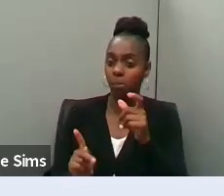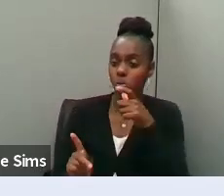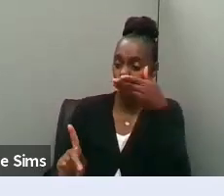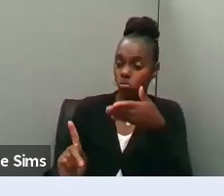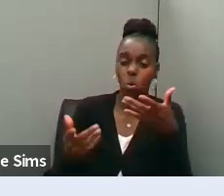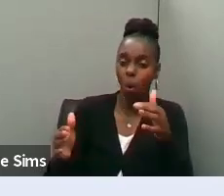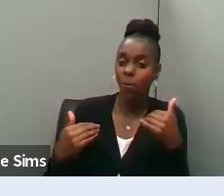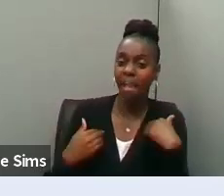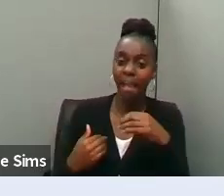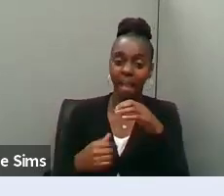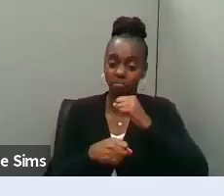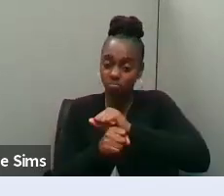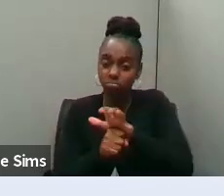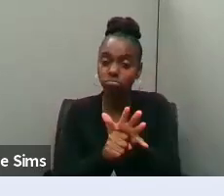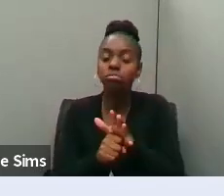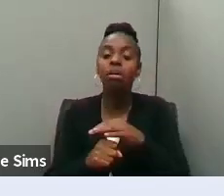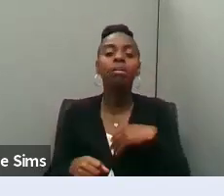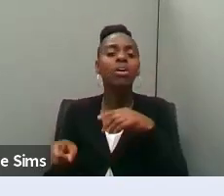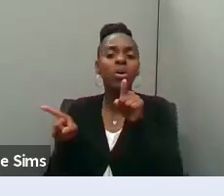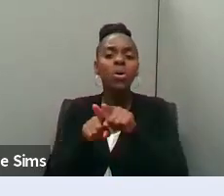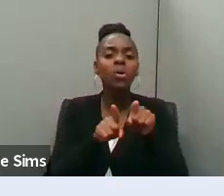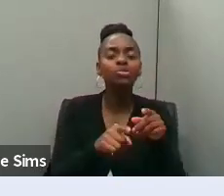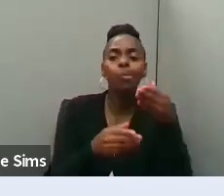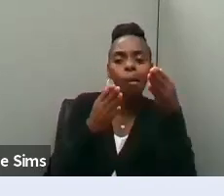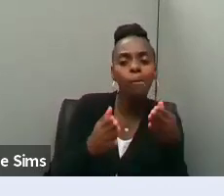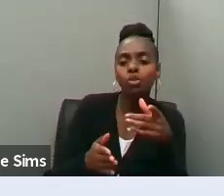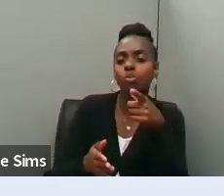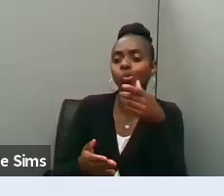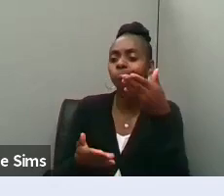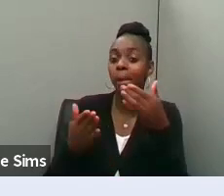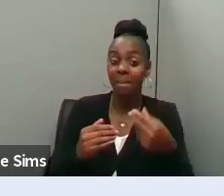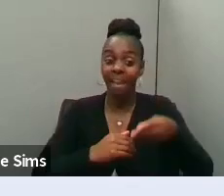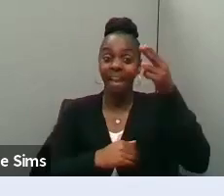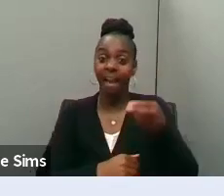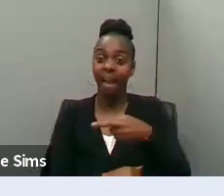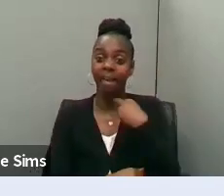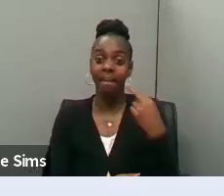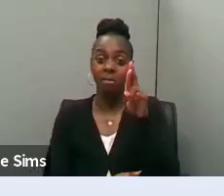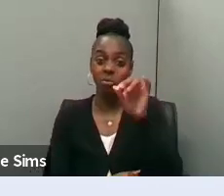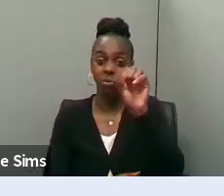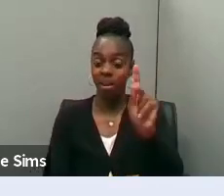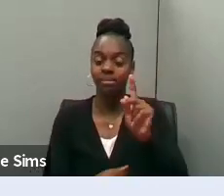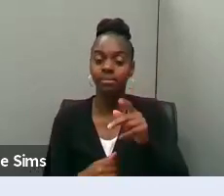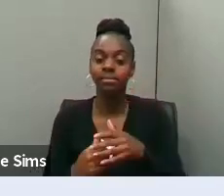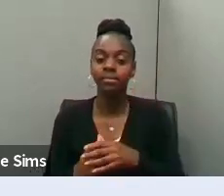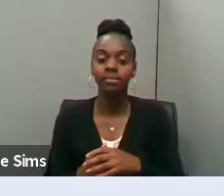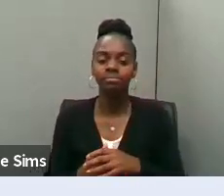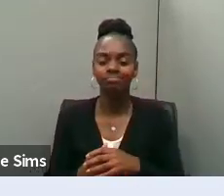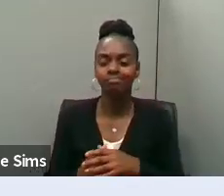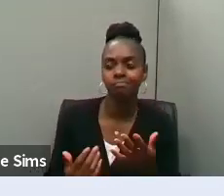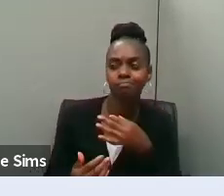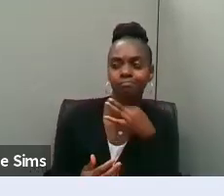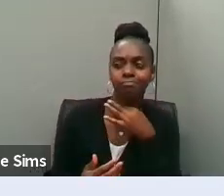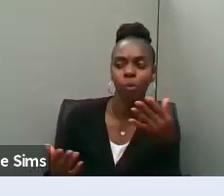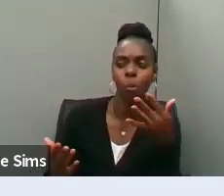have COVID-19, they're also a person who may be at higher risk. What would